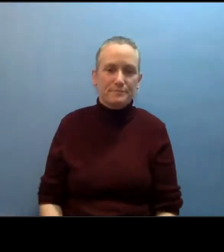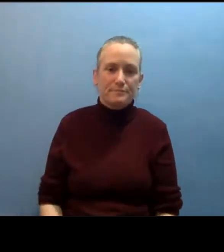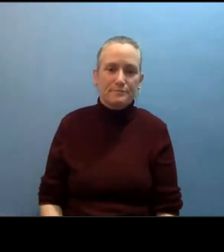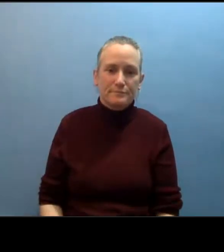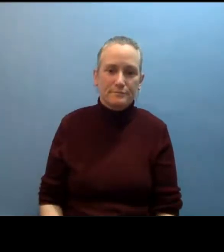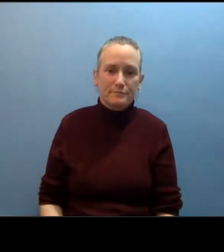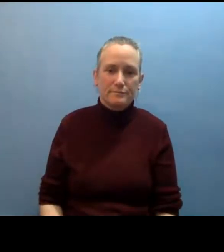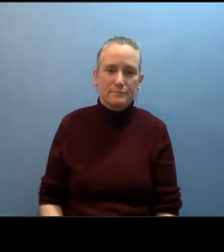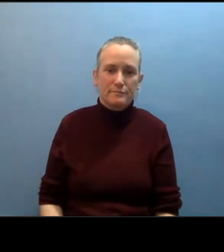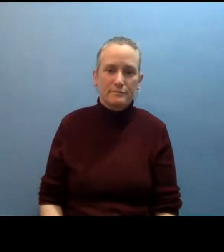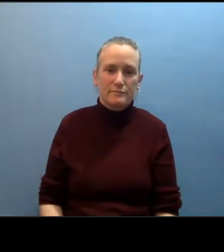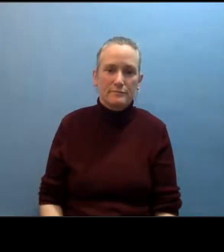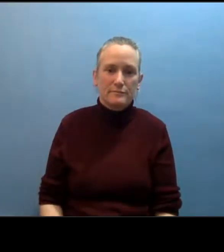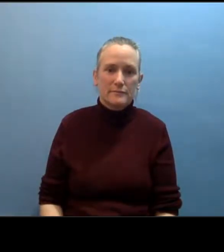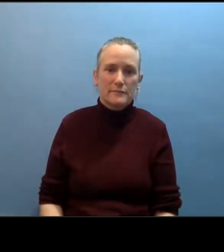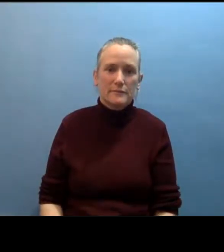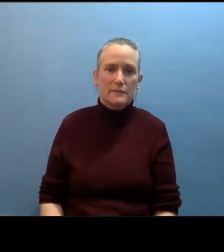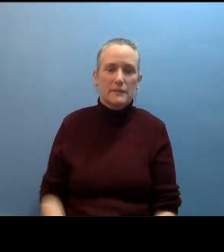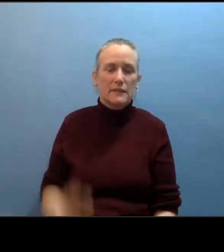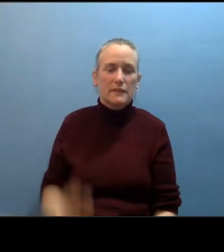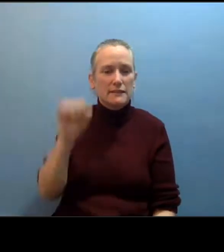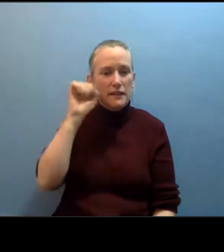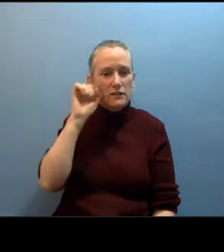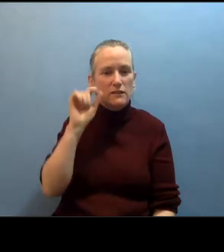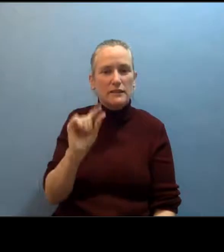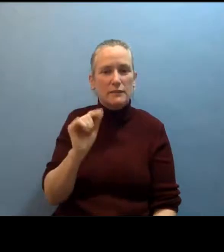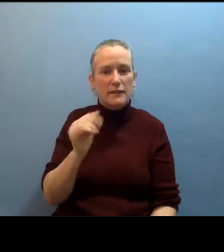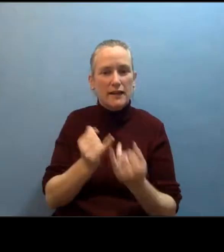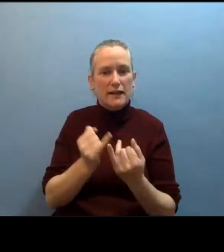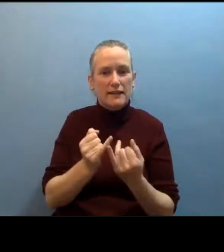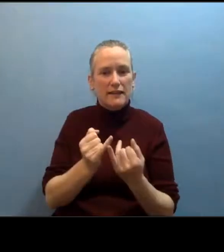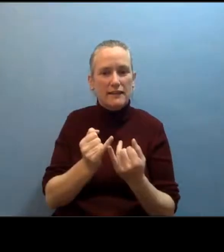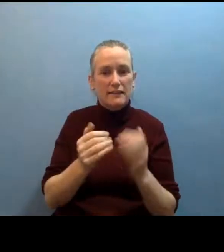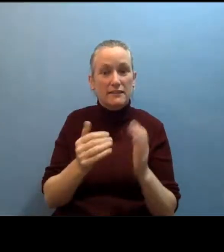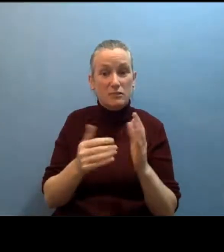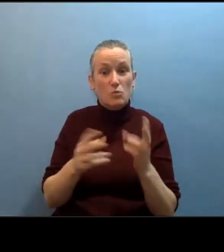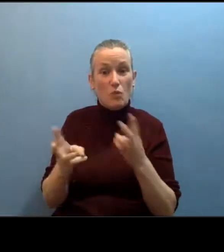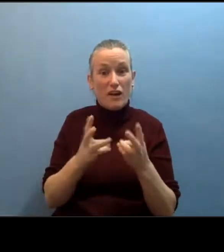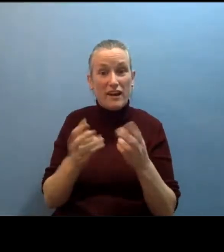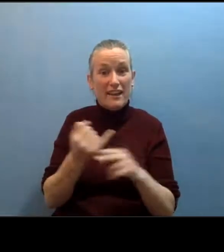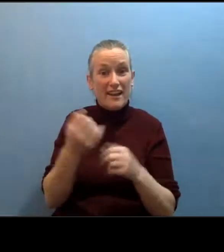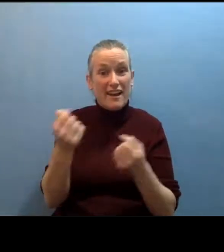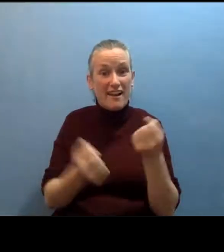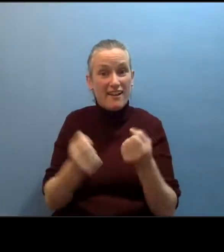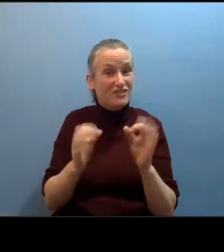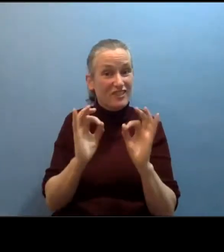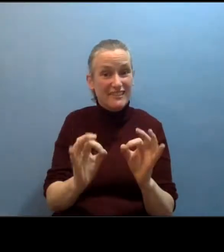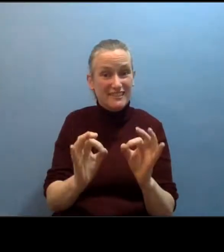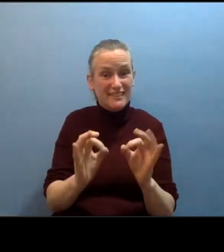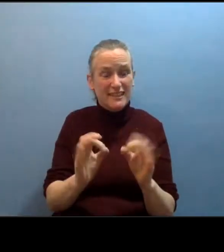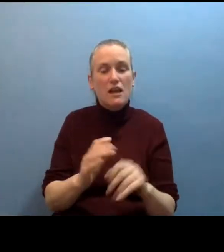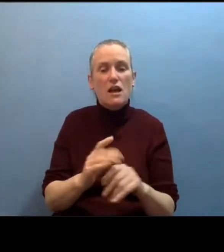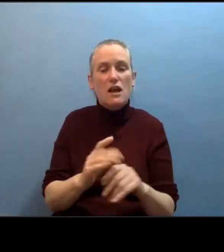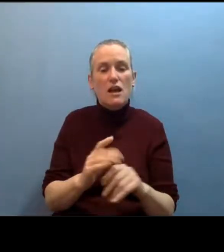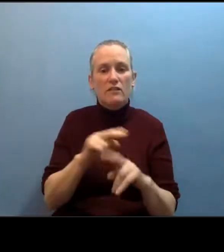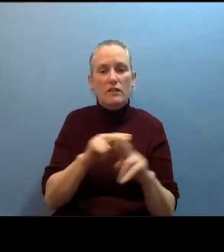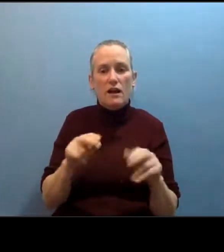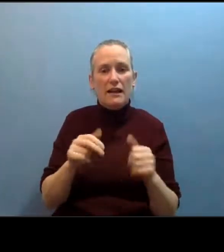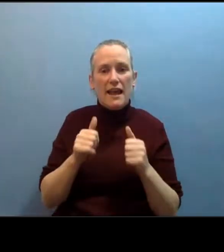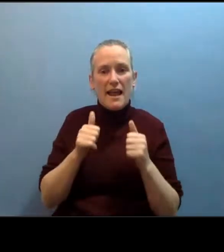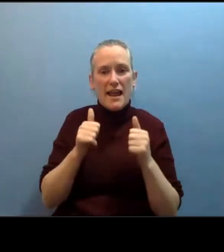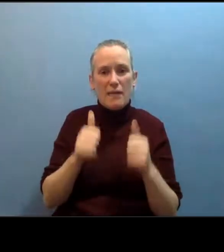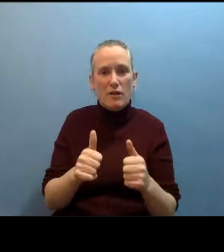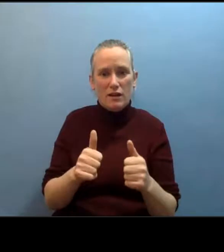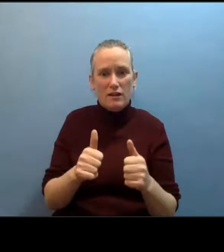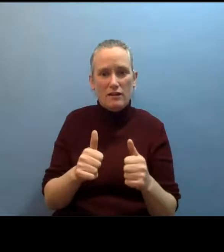Or it sounds a little bit like if it's working in the car, which is great. It's just if you're not able to go in the car, does she